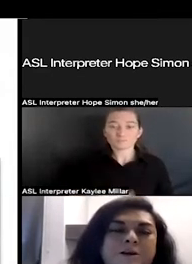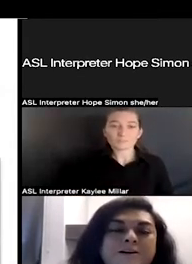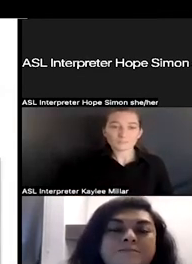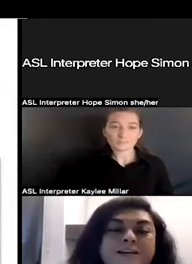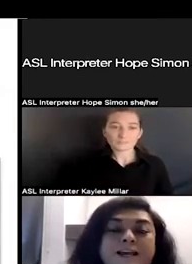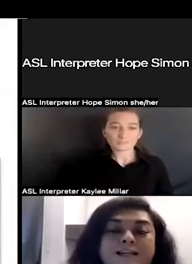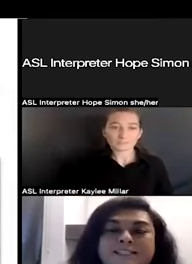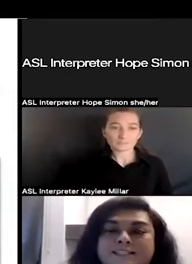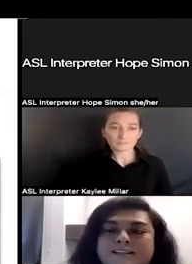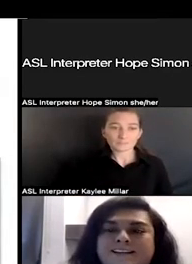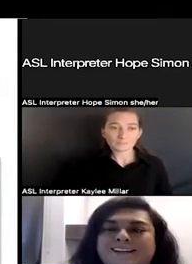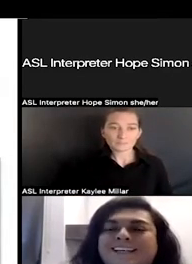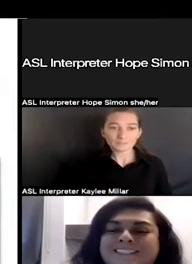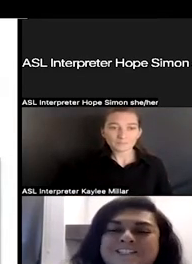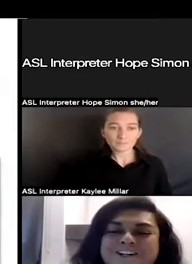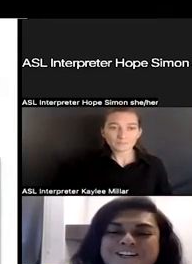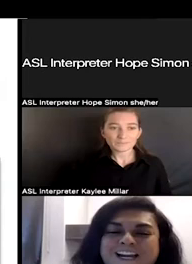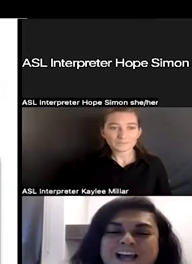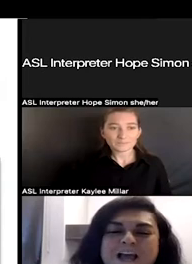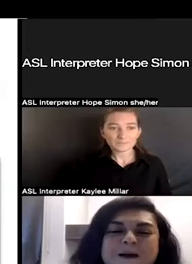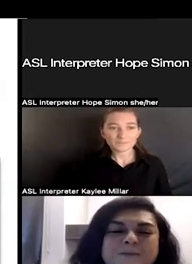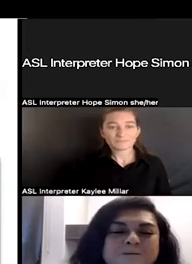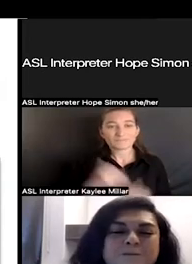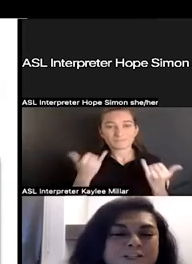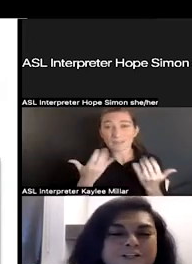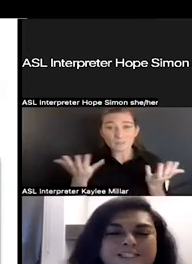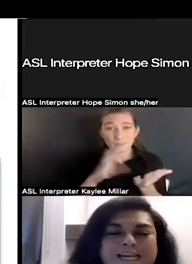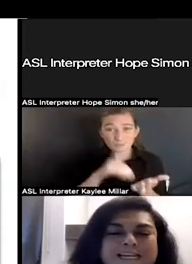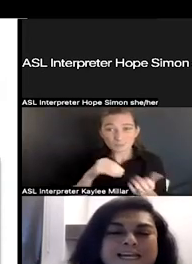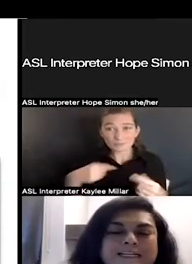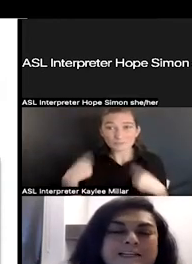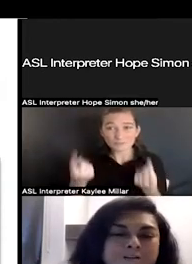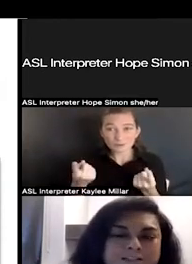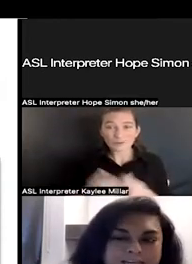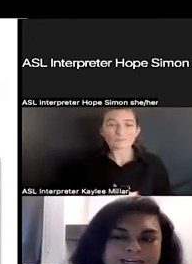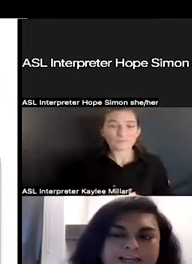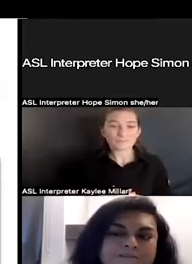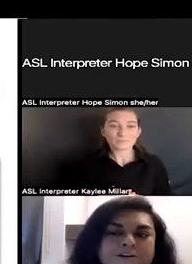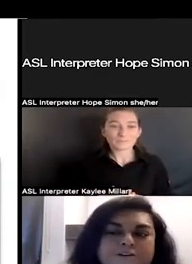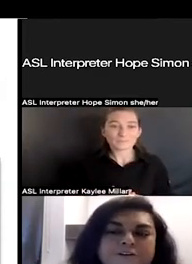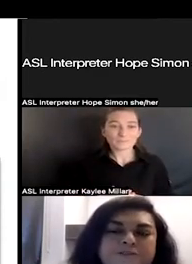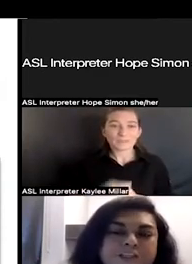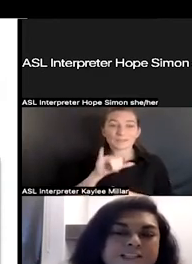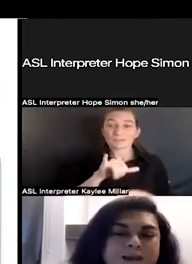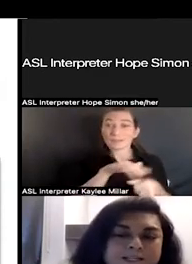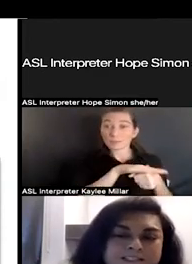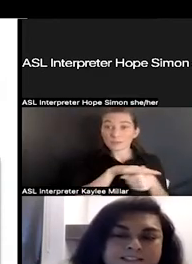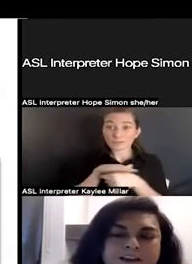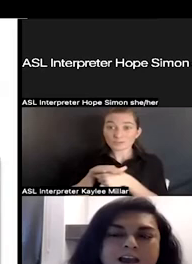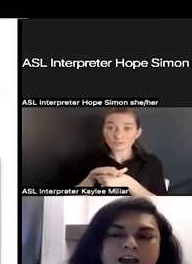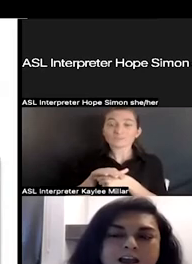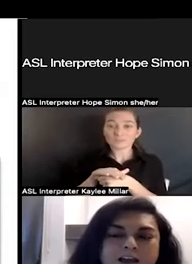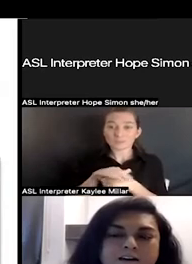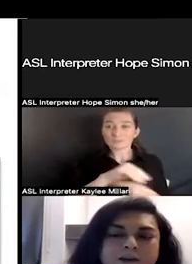So here are some fun highlights, lessons learned. These were pictures taken at the clinical site at the Father Joe's Villages campus.